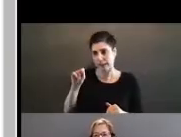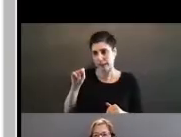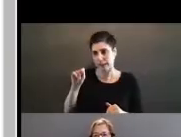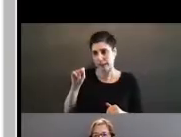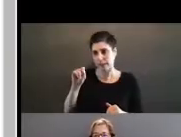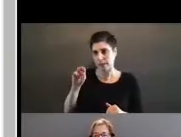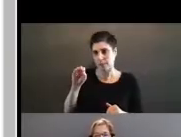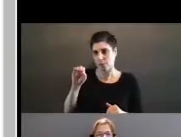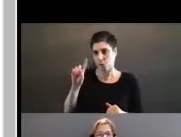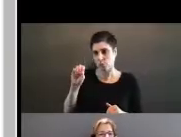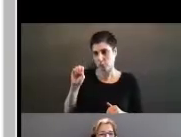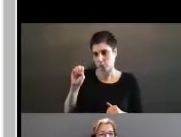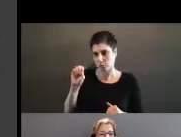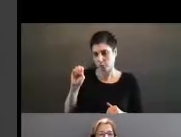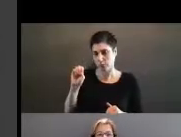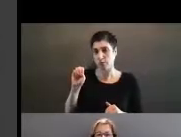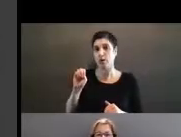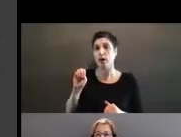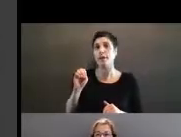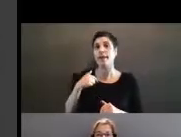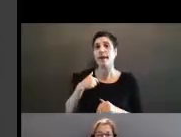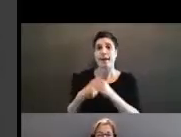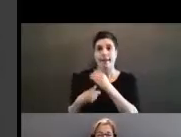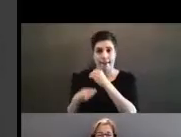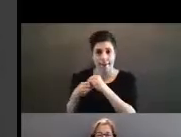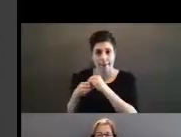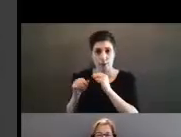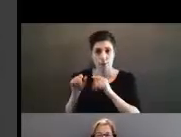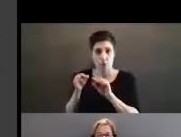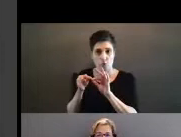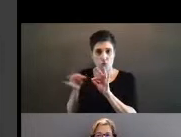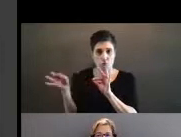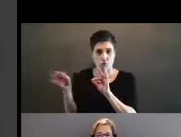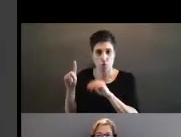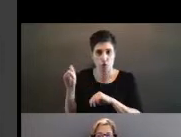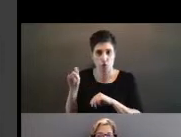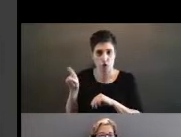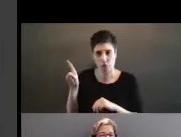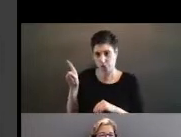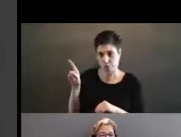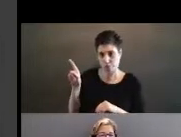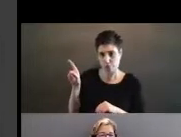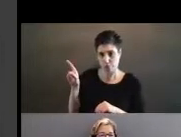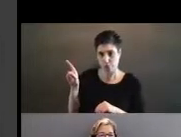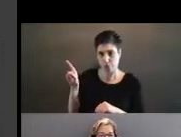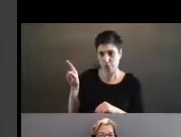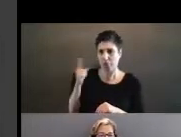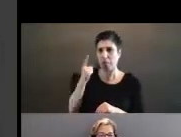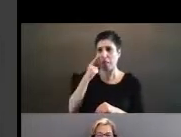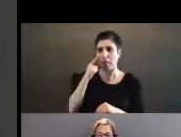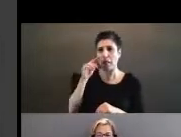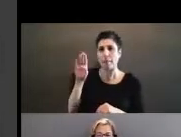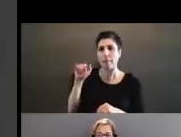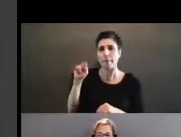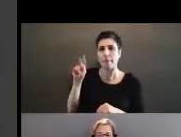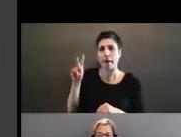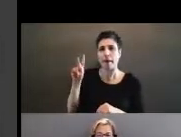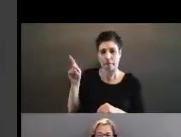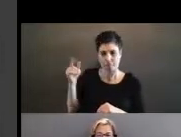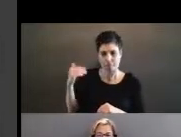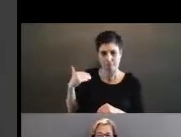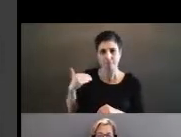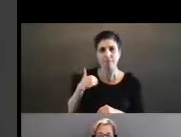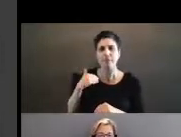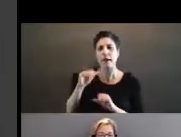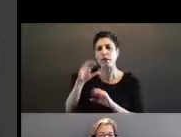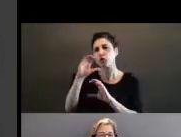and if you add a question, the question bank is here, and you can search for a question on